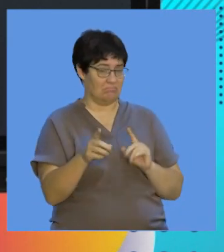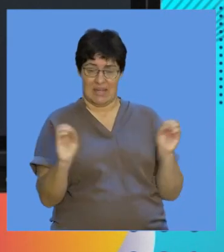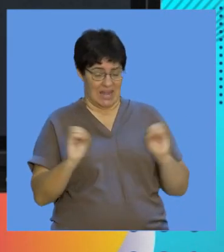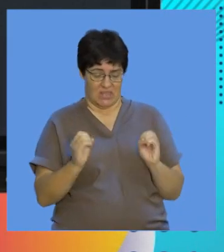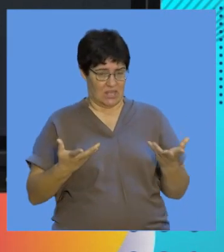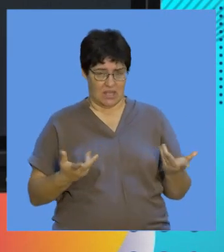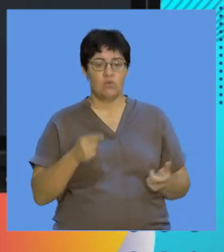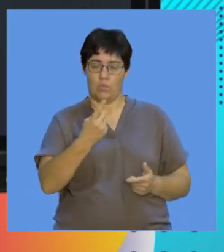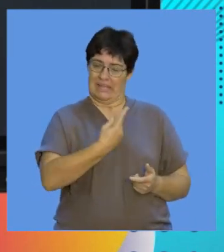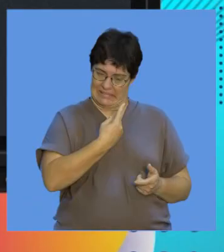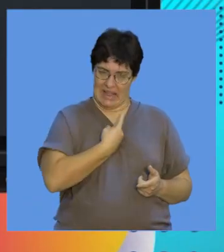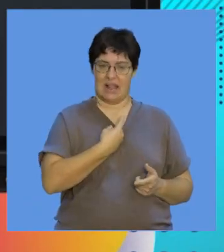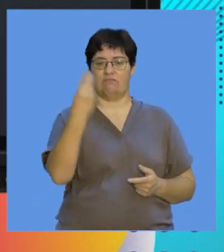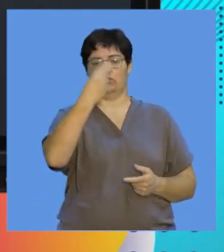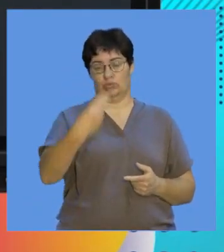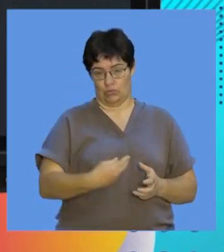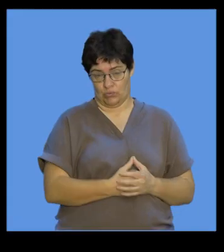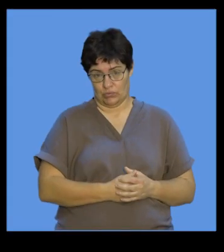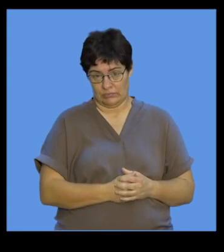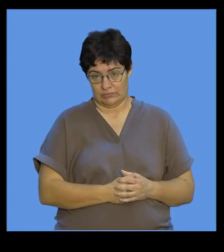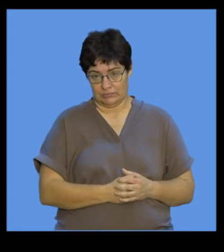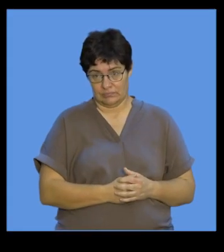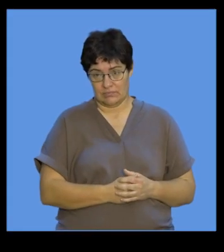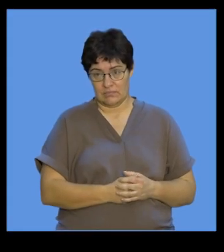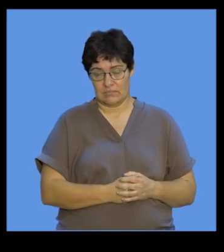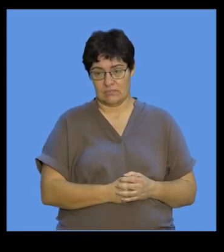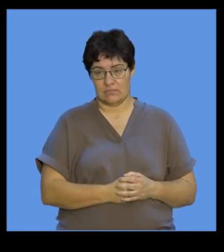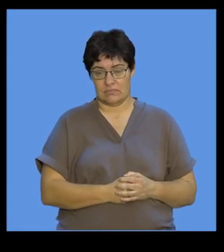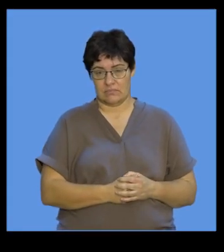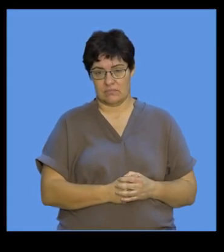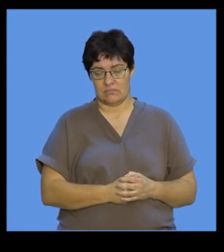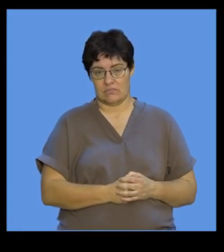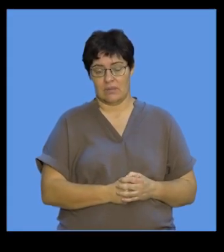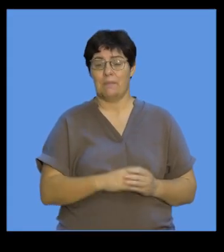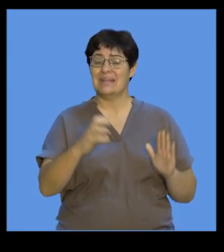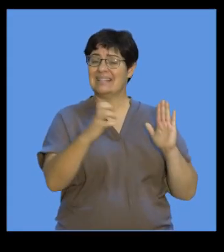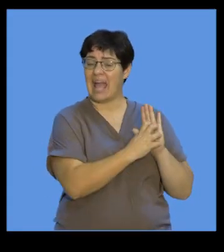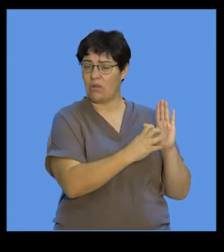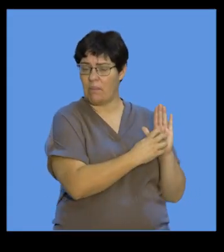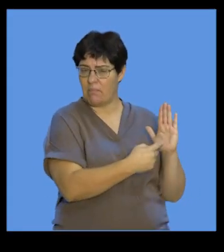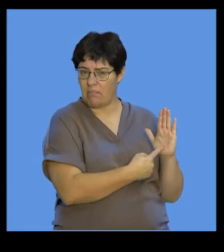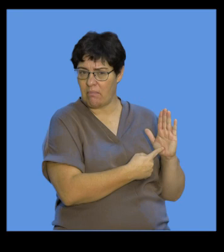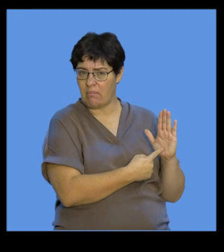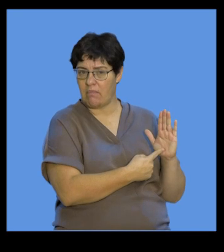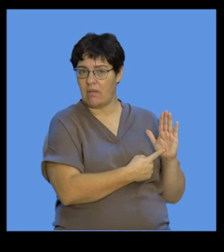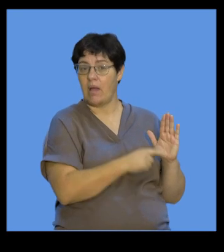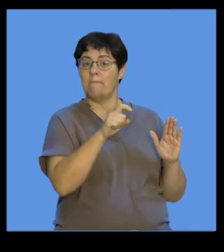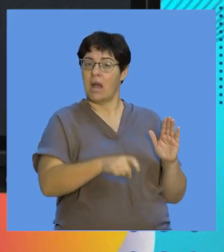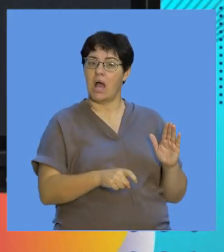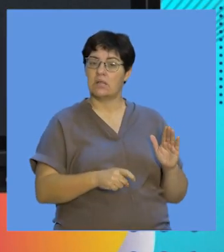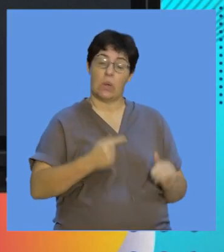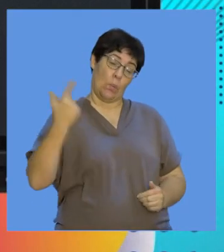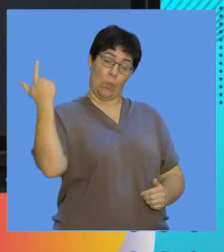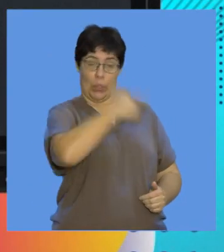is to draw a diagram, okay? And by a diagram, I don't mean it has to be a work of art. Don't